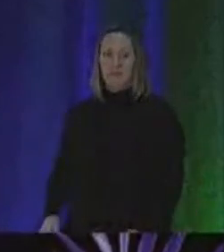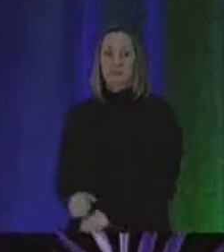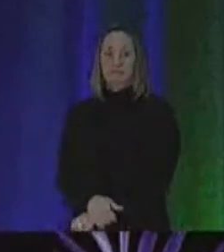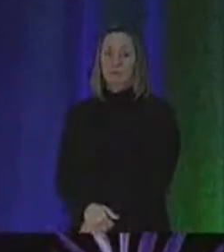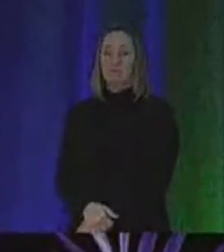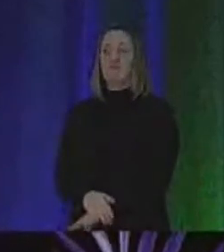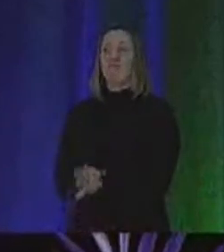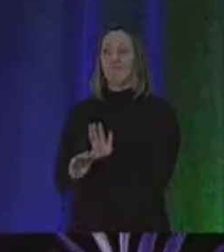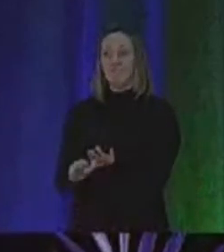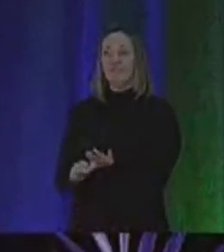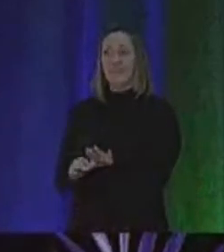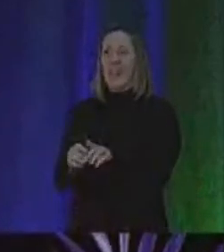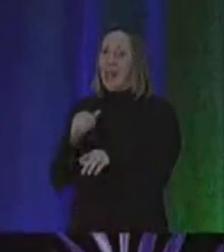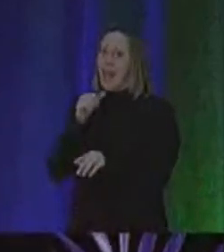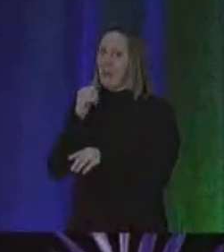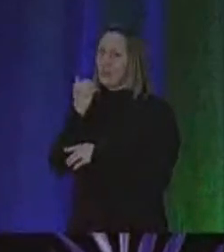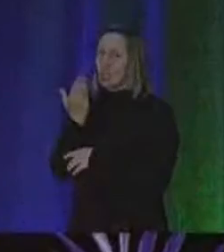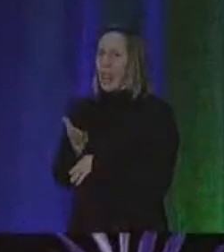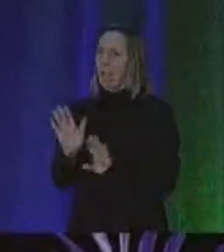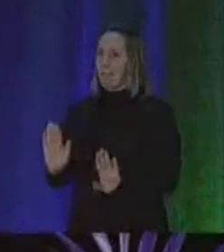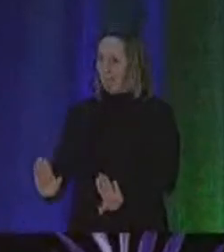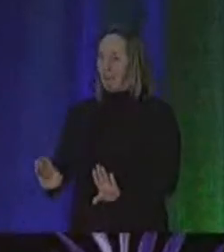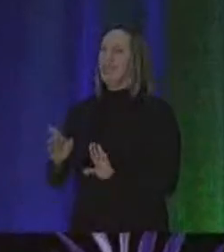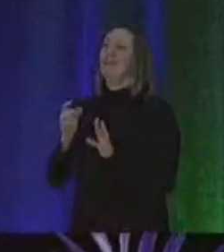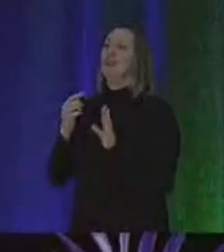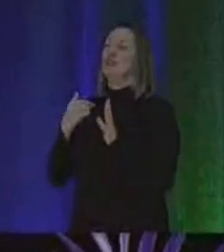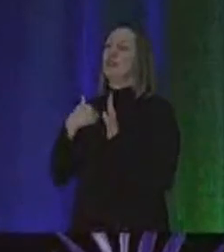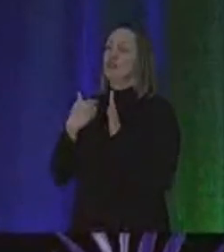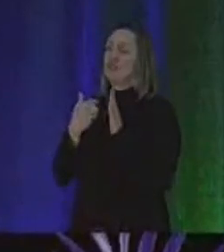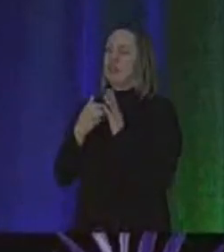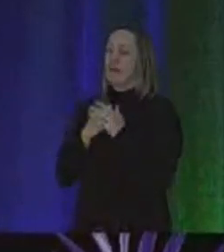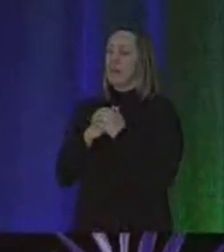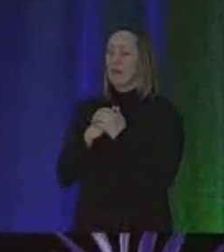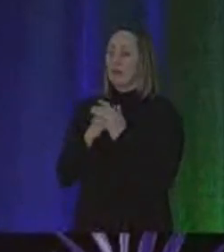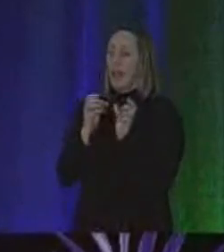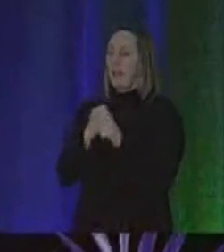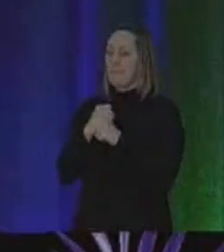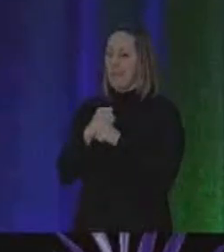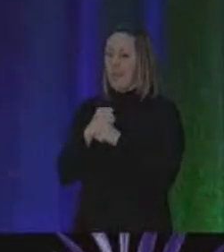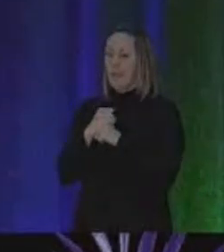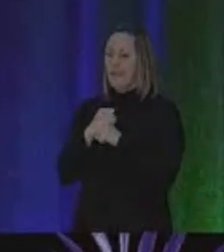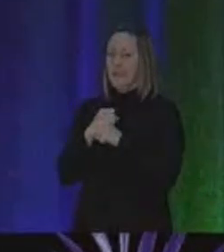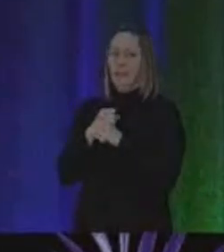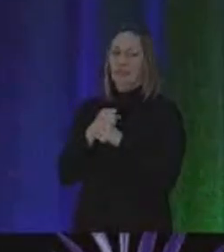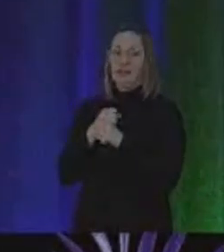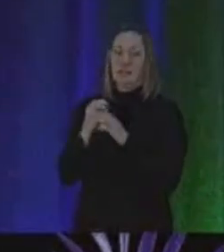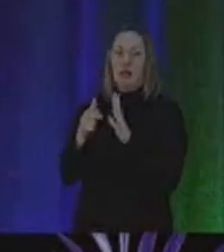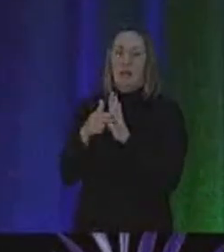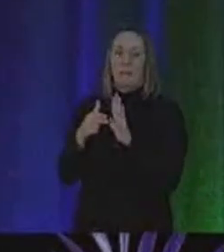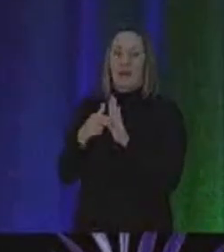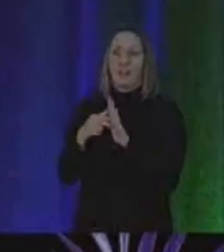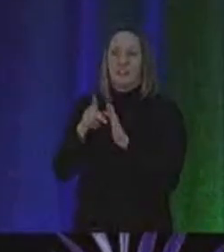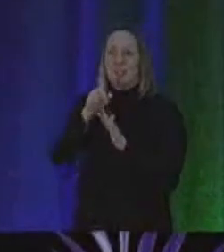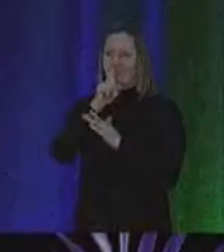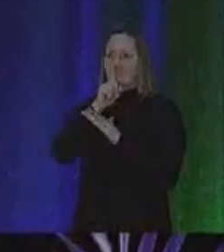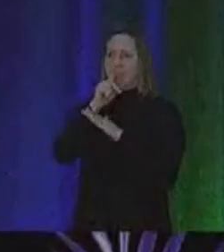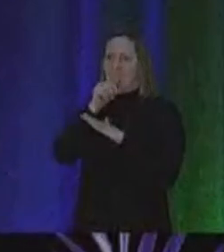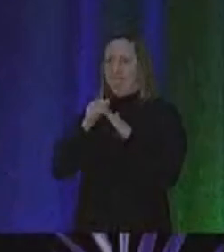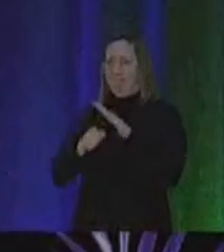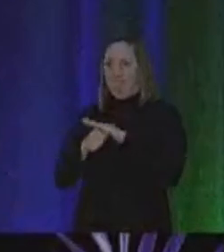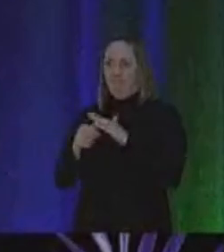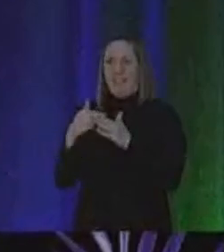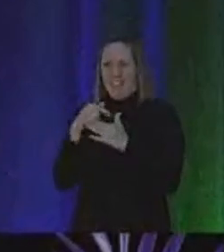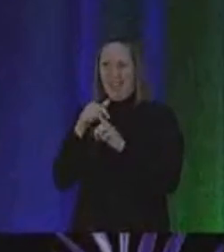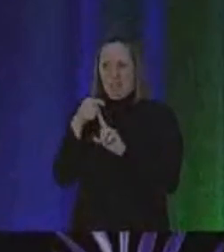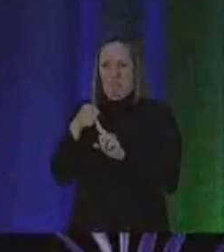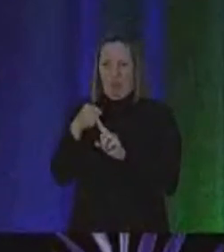I don't want to shame anybody, so I made a little mark across the folks. They can remain anonymous. That's not what this talk is about.